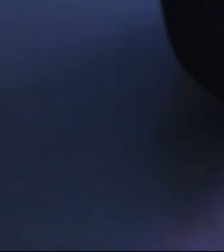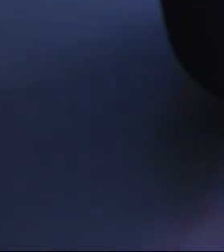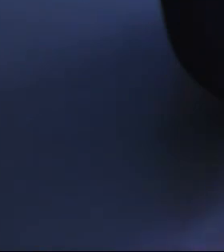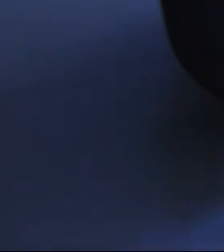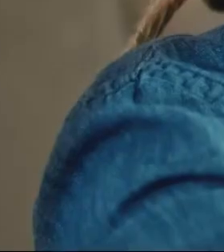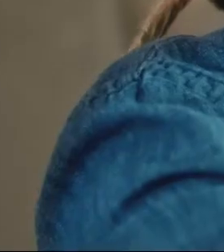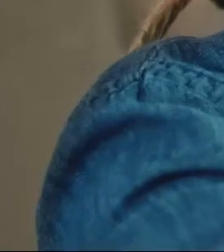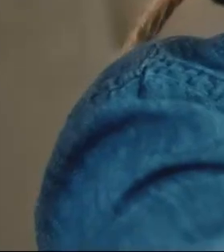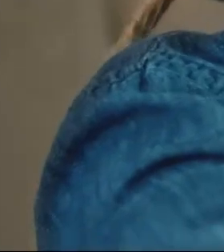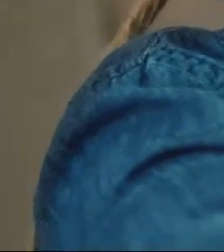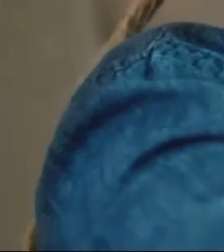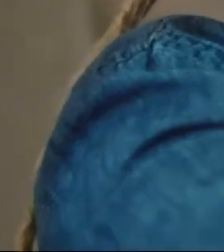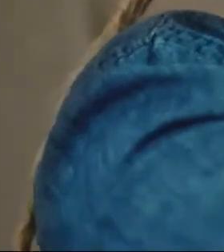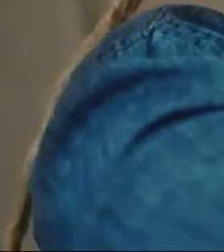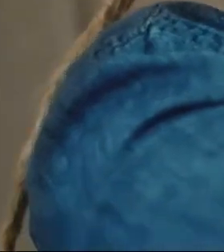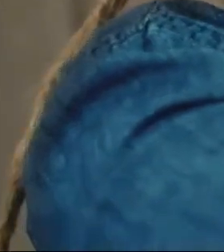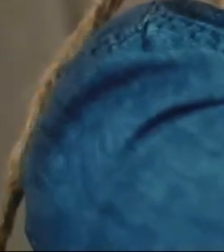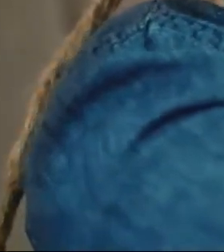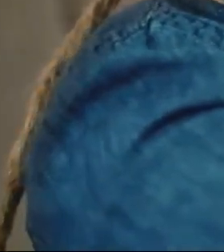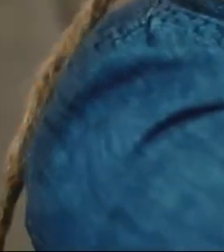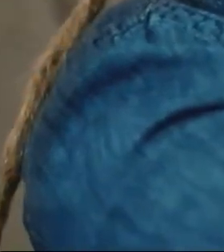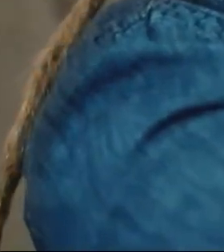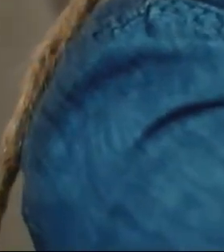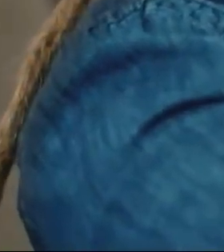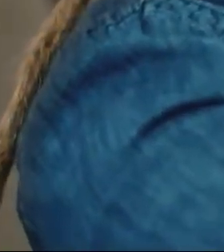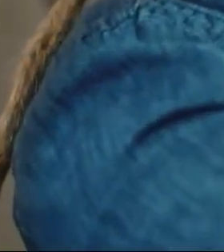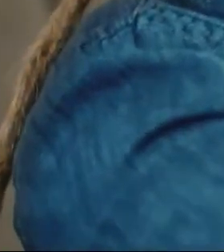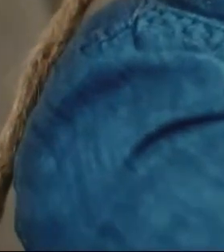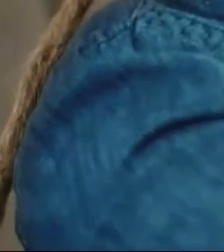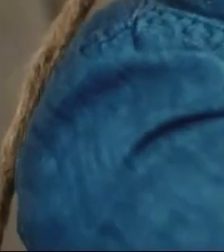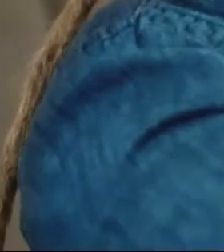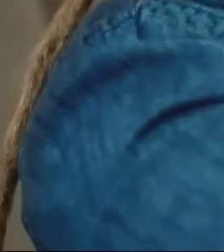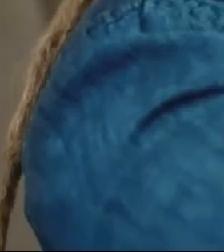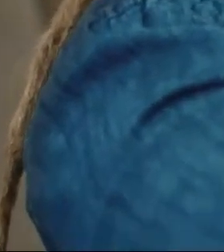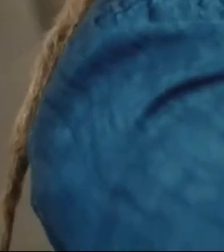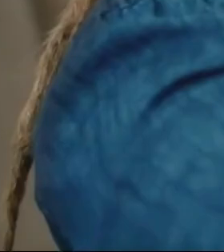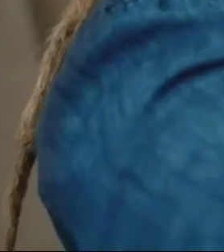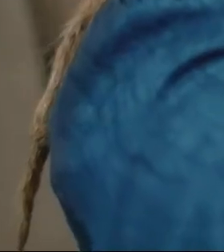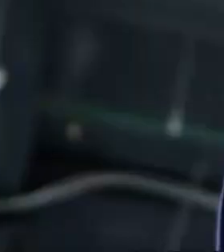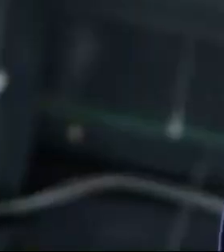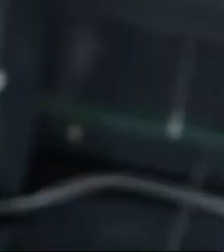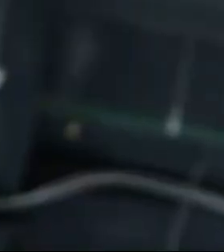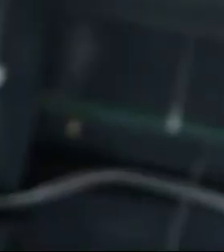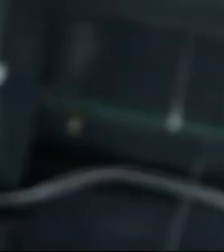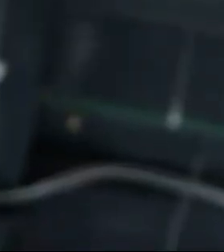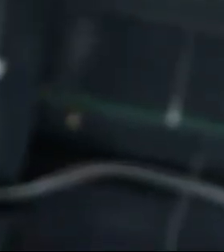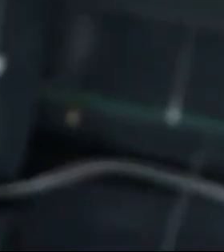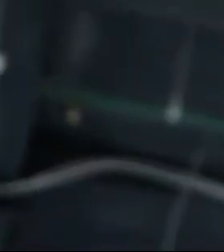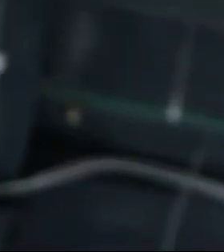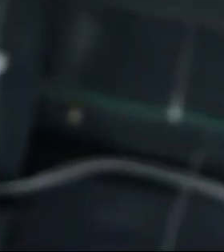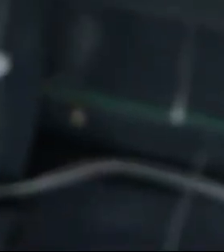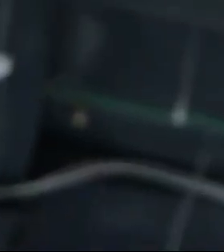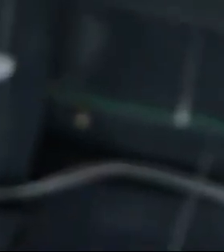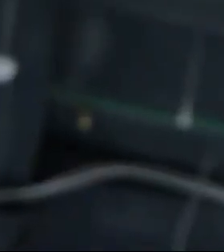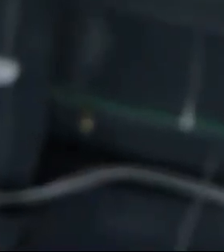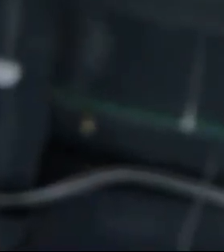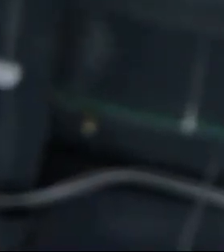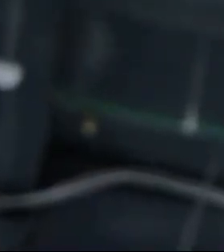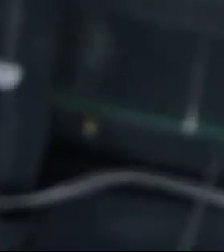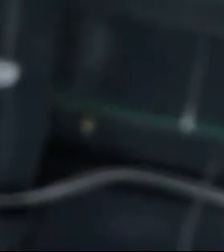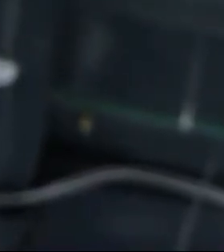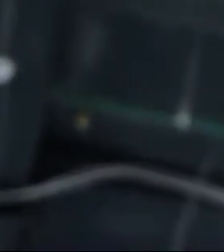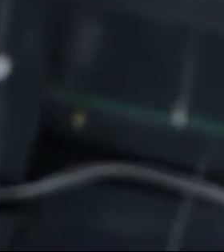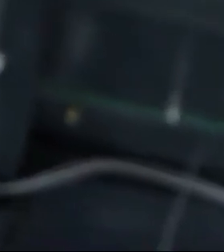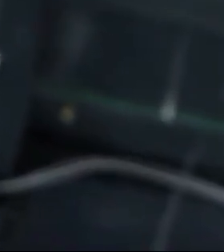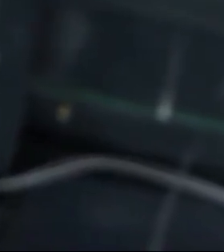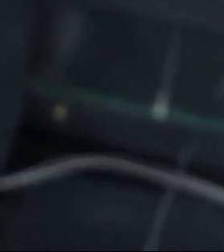with foods that often scare them. Studies have shown a third of anorexia sufferers characterized by restrictive eating and dramatic weight